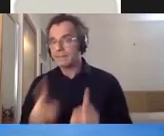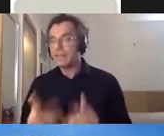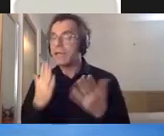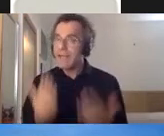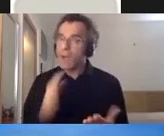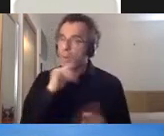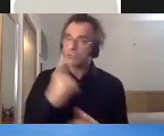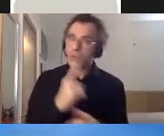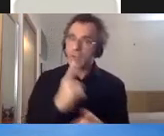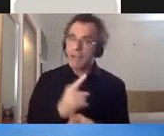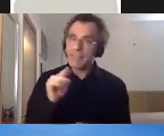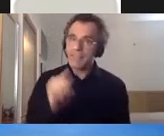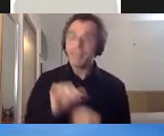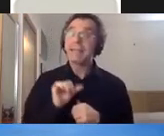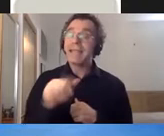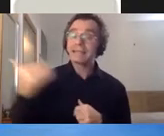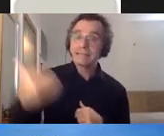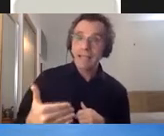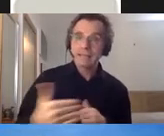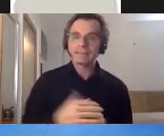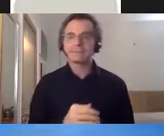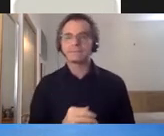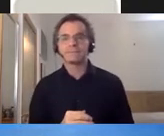project. Could we have the next slide, please?